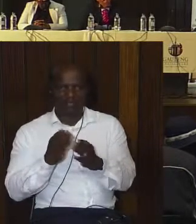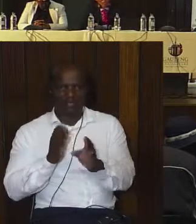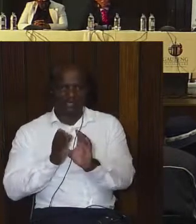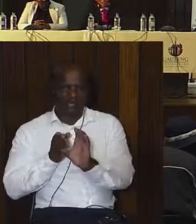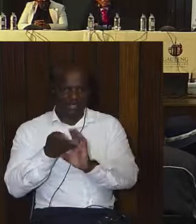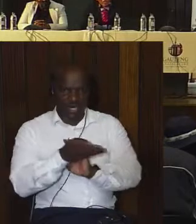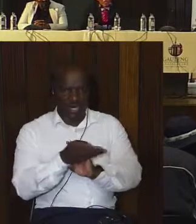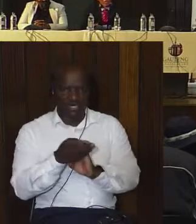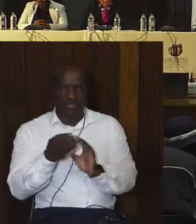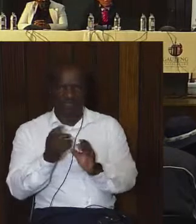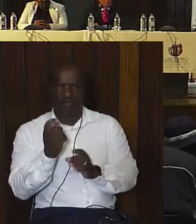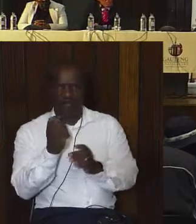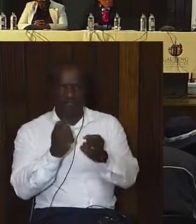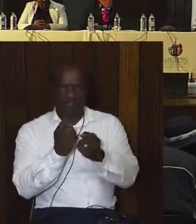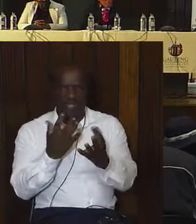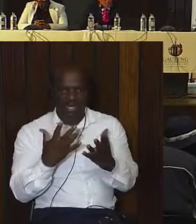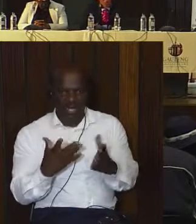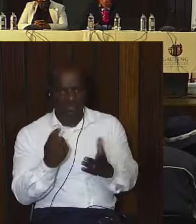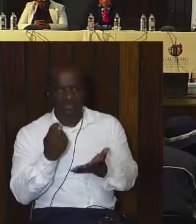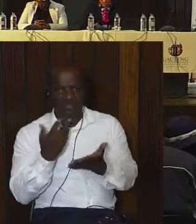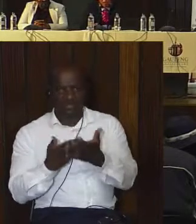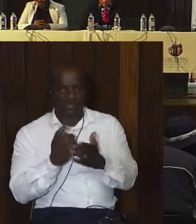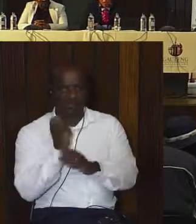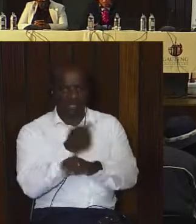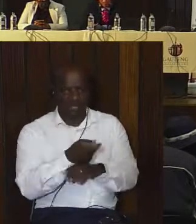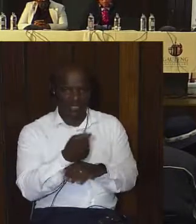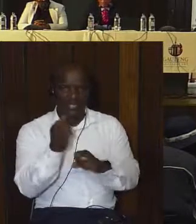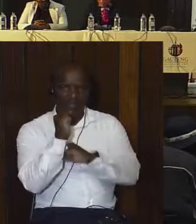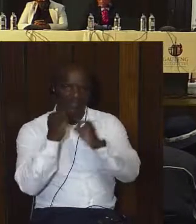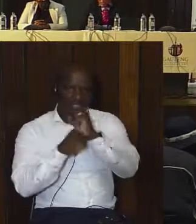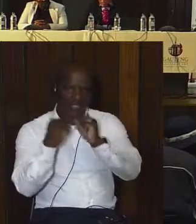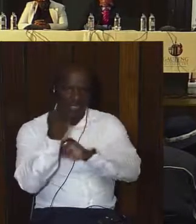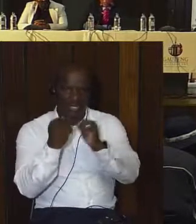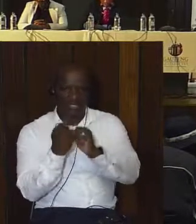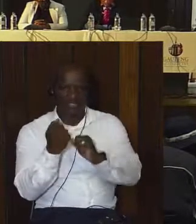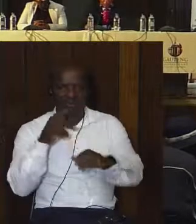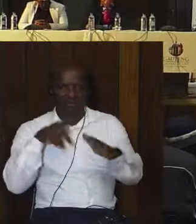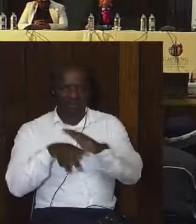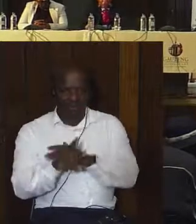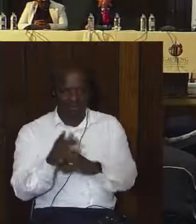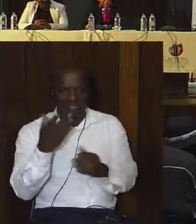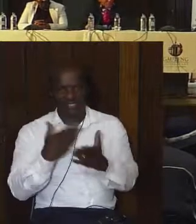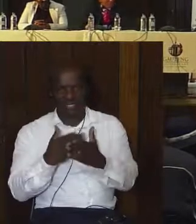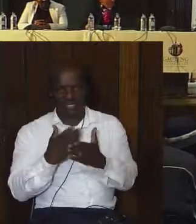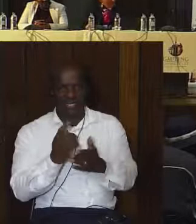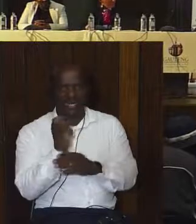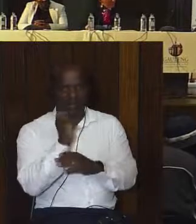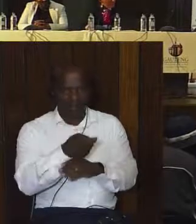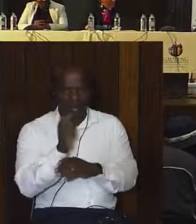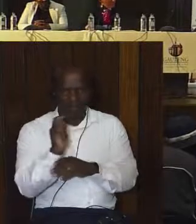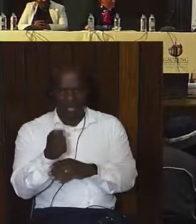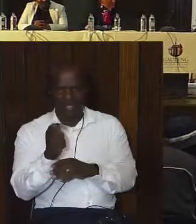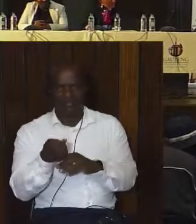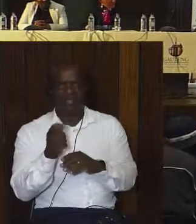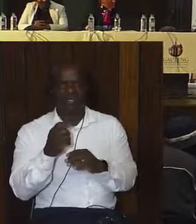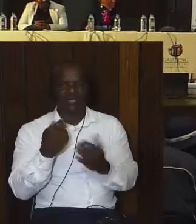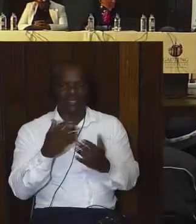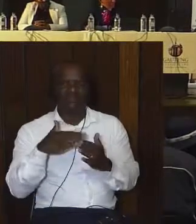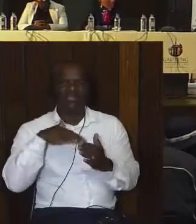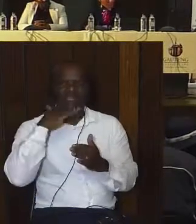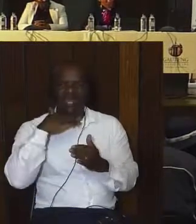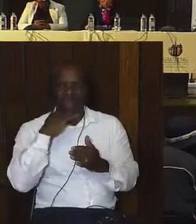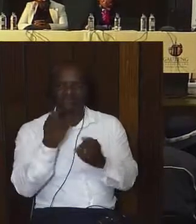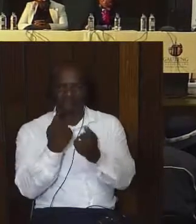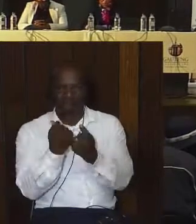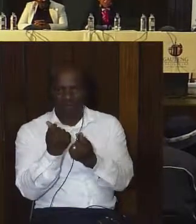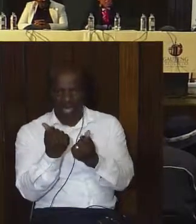if for whatever reason these infrastructure projects come to a fruition again, that we have sufficient funds to sustain that.